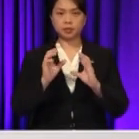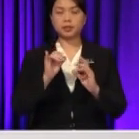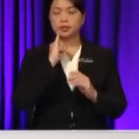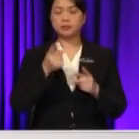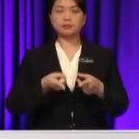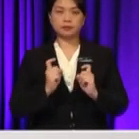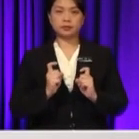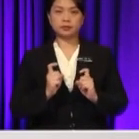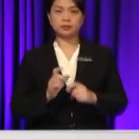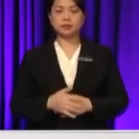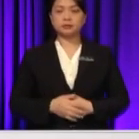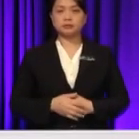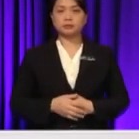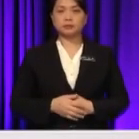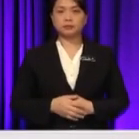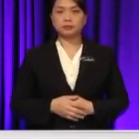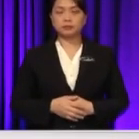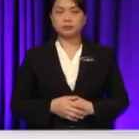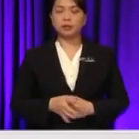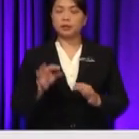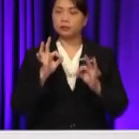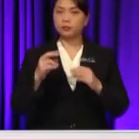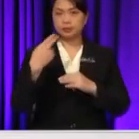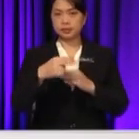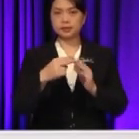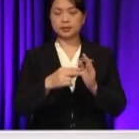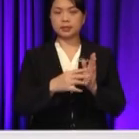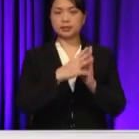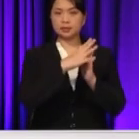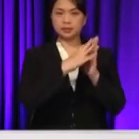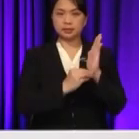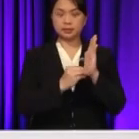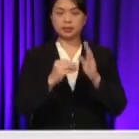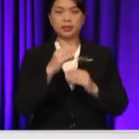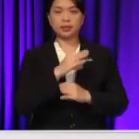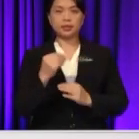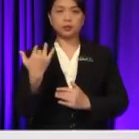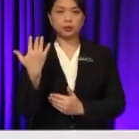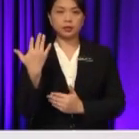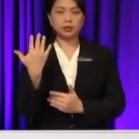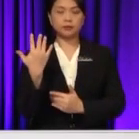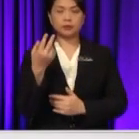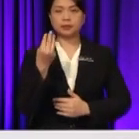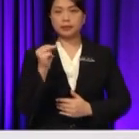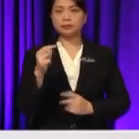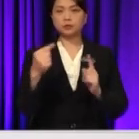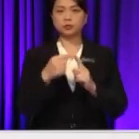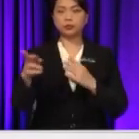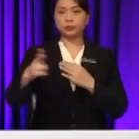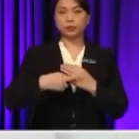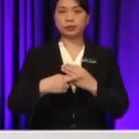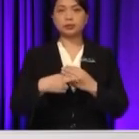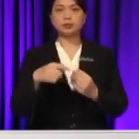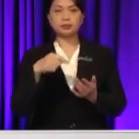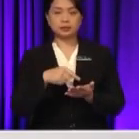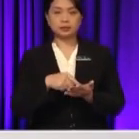you are forced to sit on your own waiting for them to think of and write their reply. This is